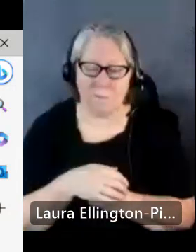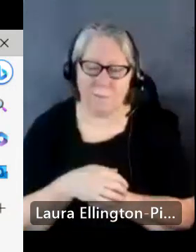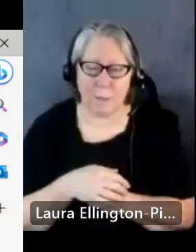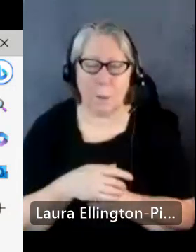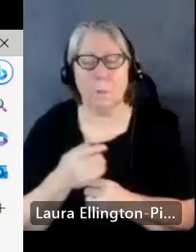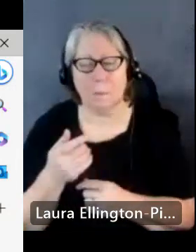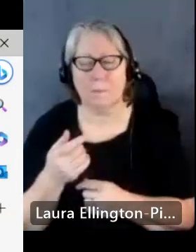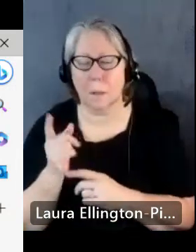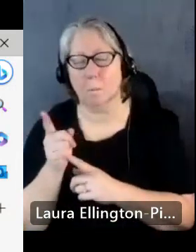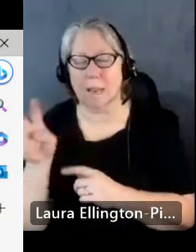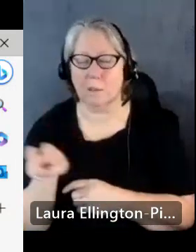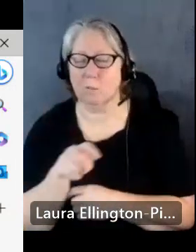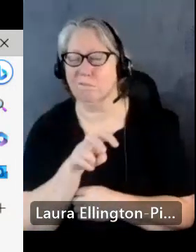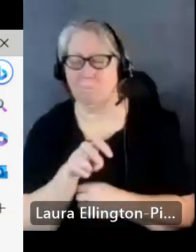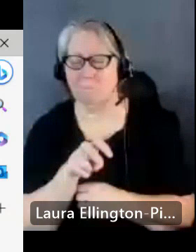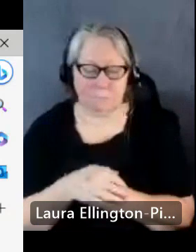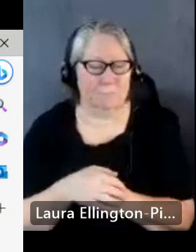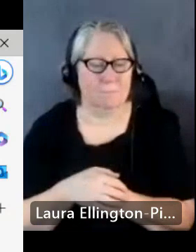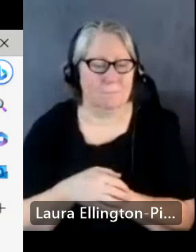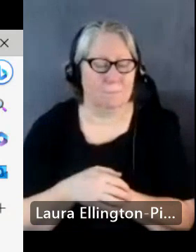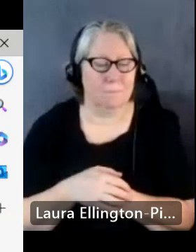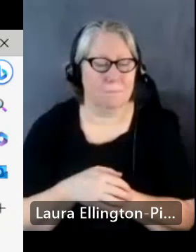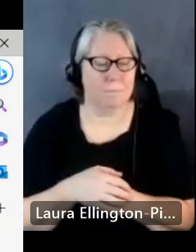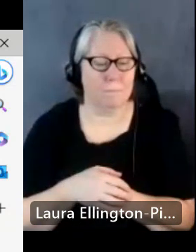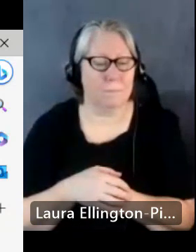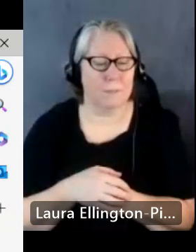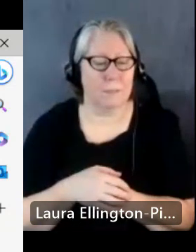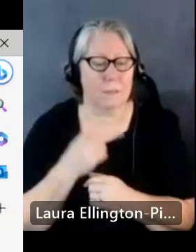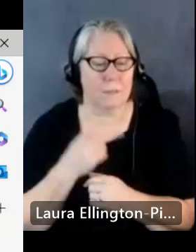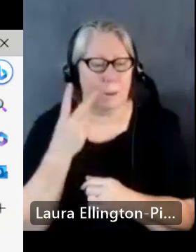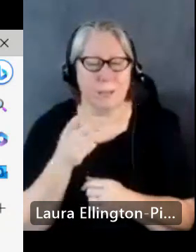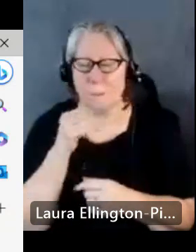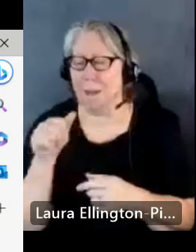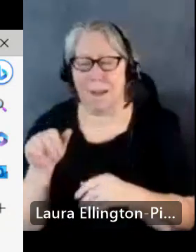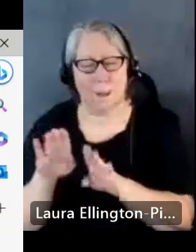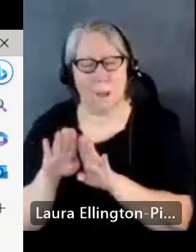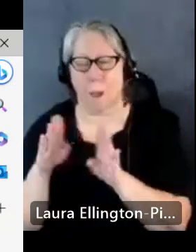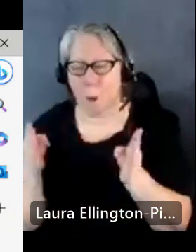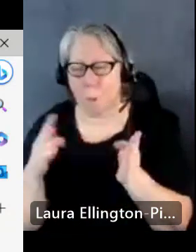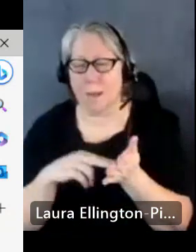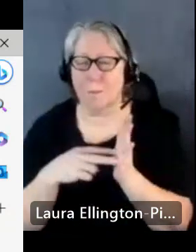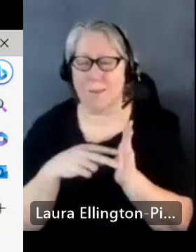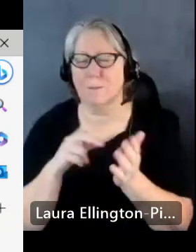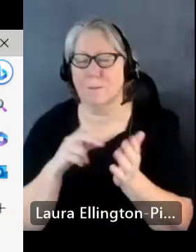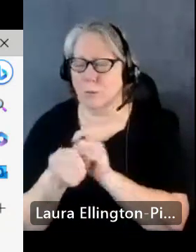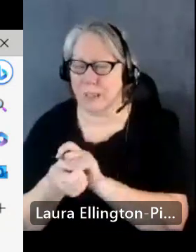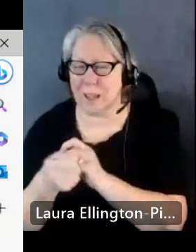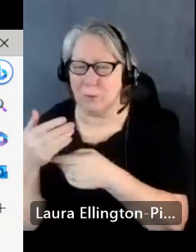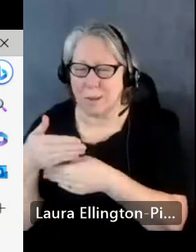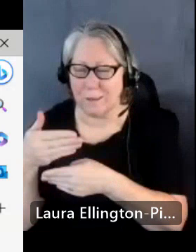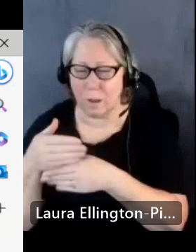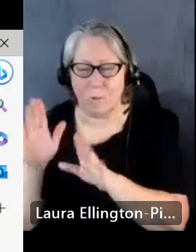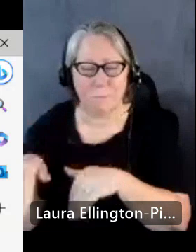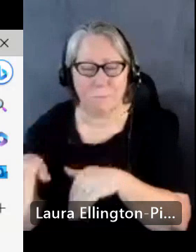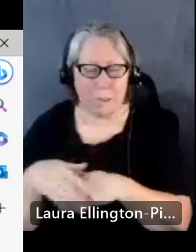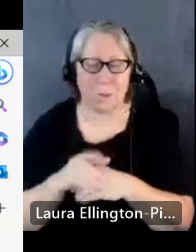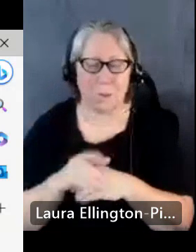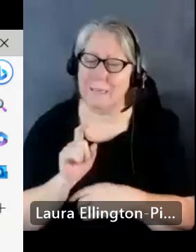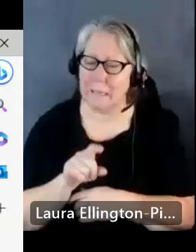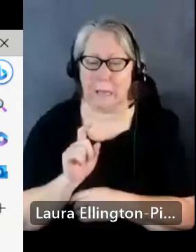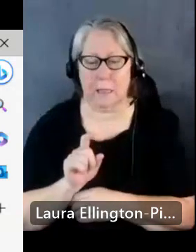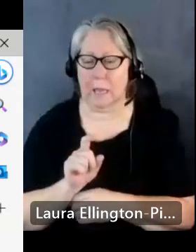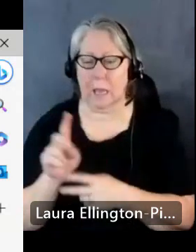over there. So there you see it right there. So again, I won't bring it up because then I have to go to another window, but there it is right there. So that's where you just click on it